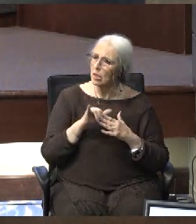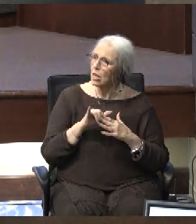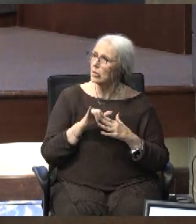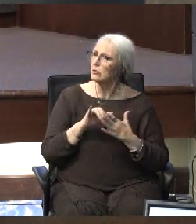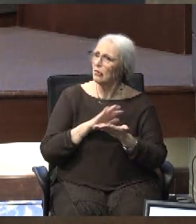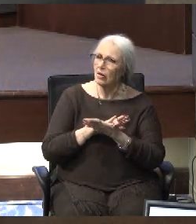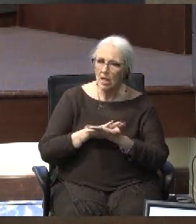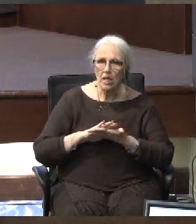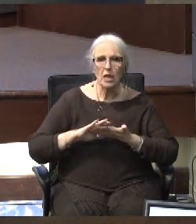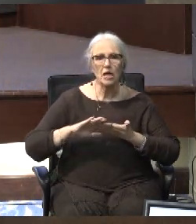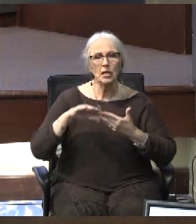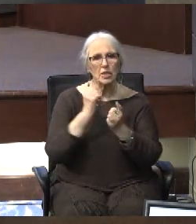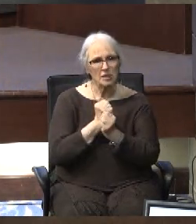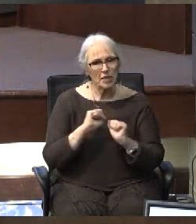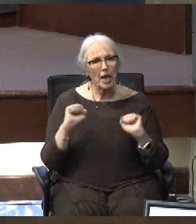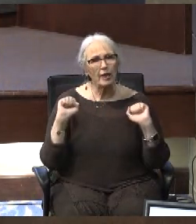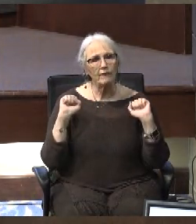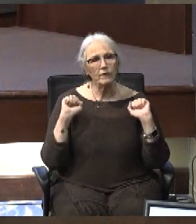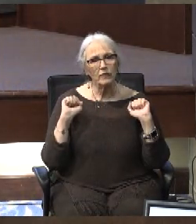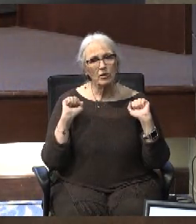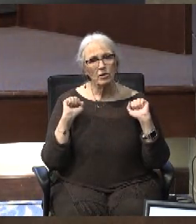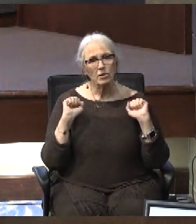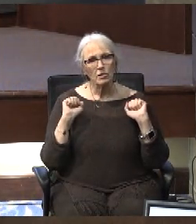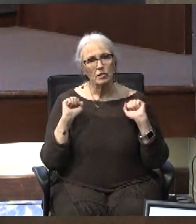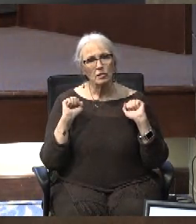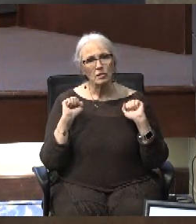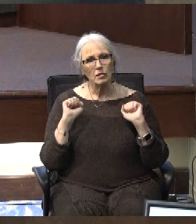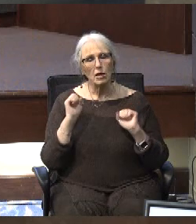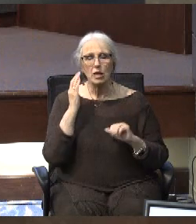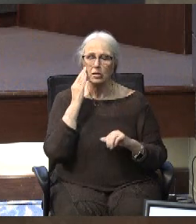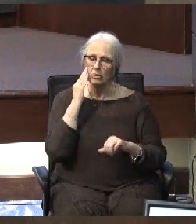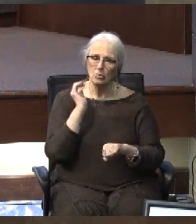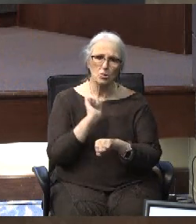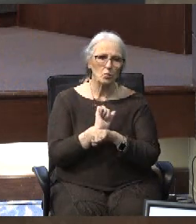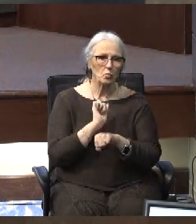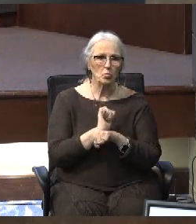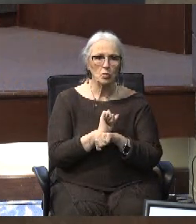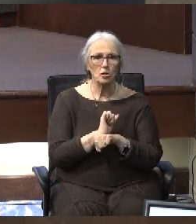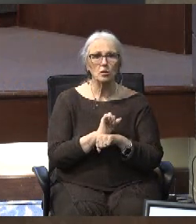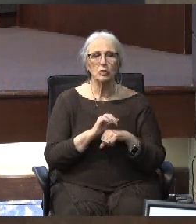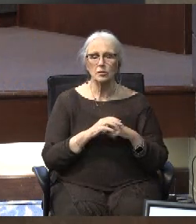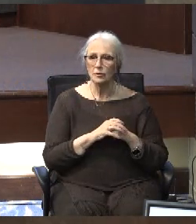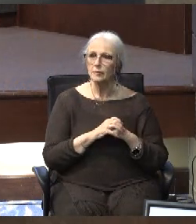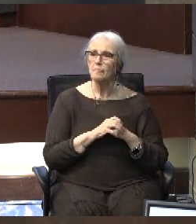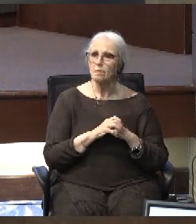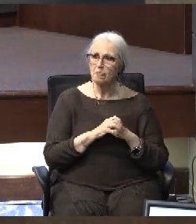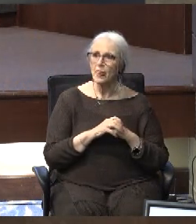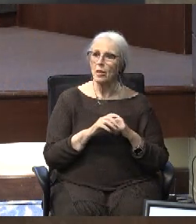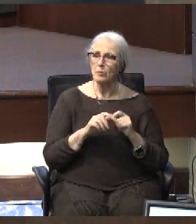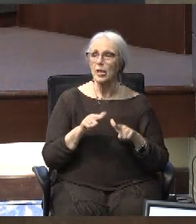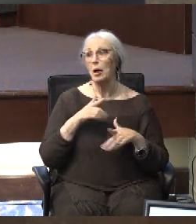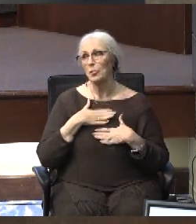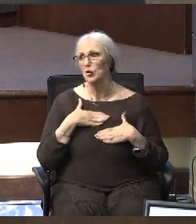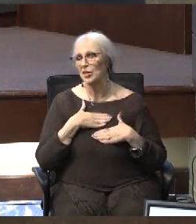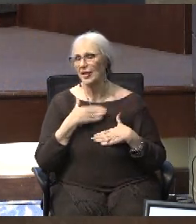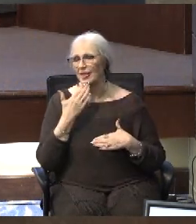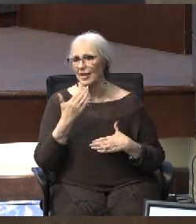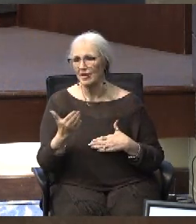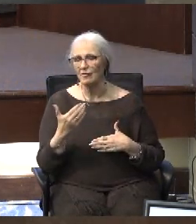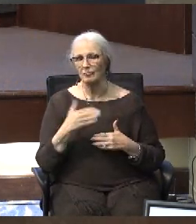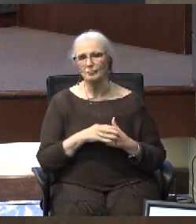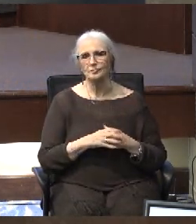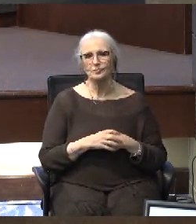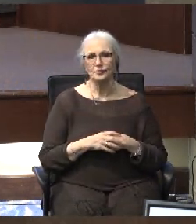just clean and safe. And I know the work is daunting, but I appreciate that. So thanks for letting me go first, guys. This